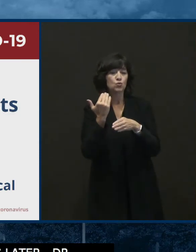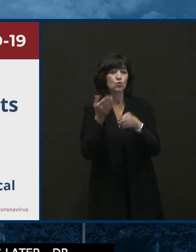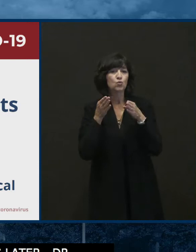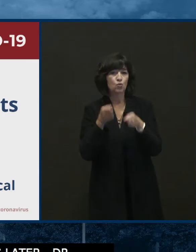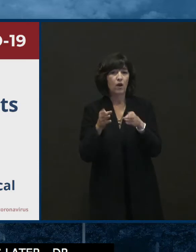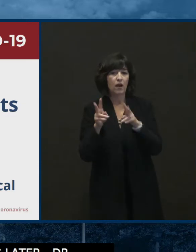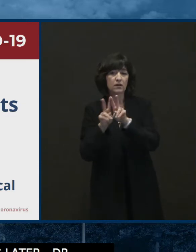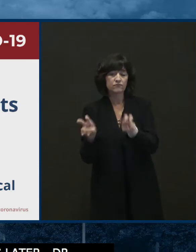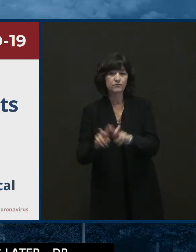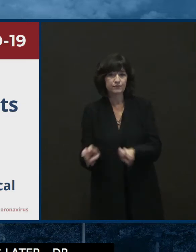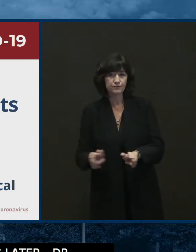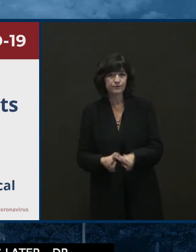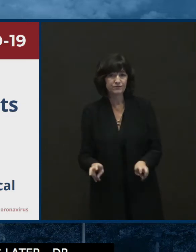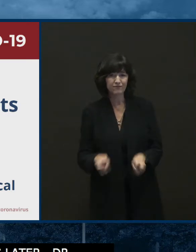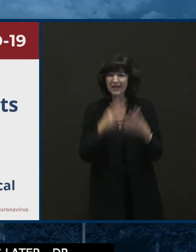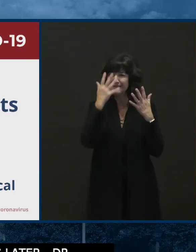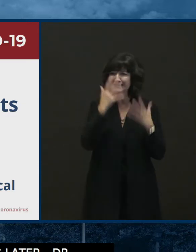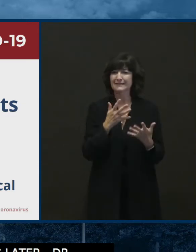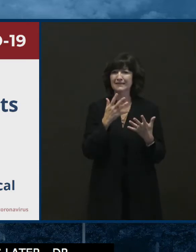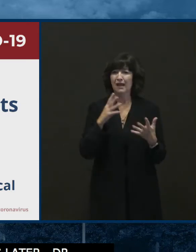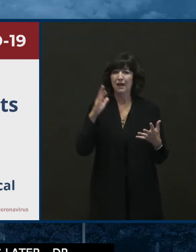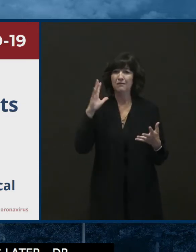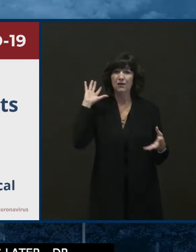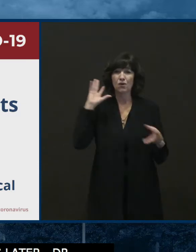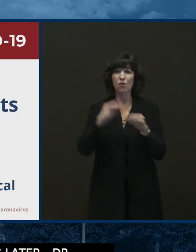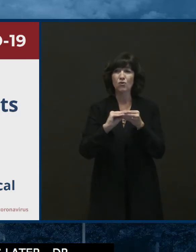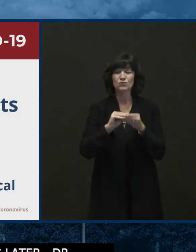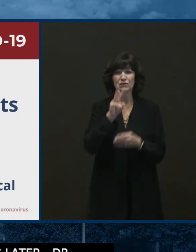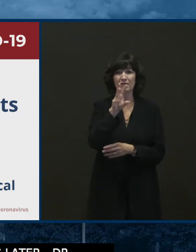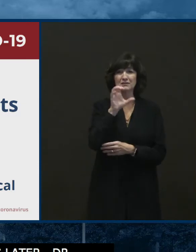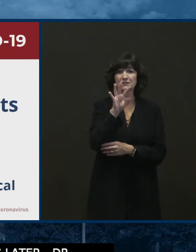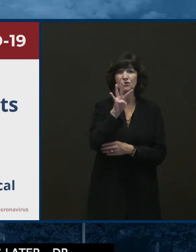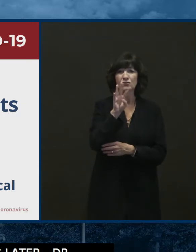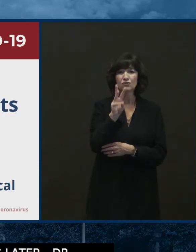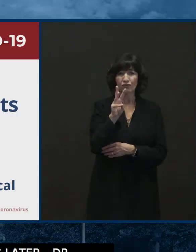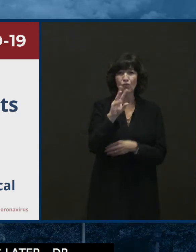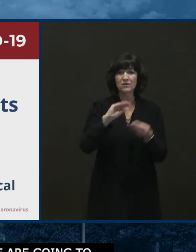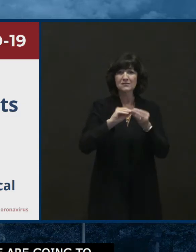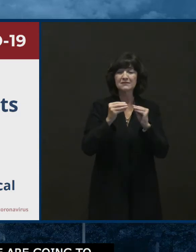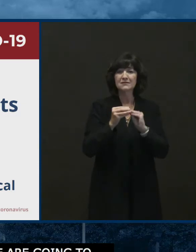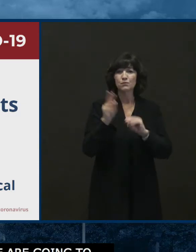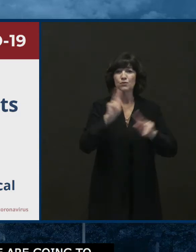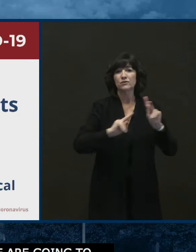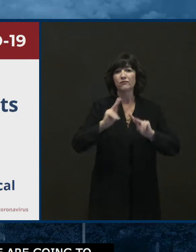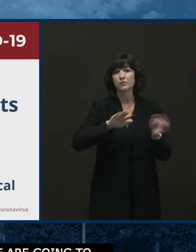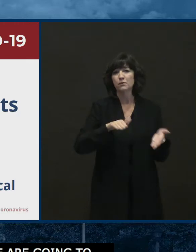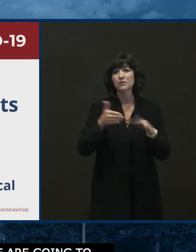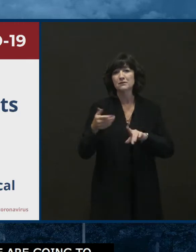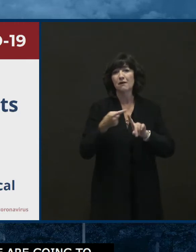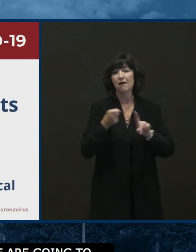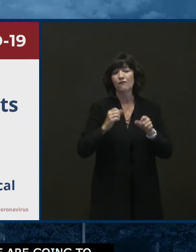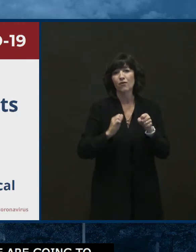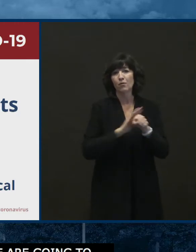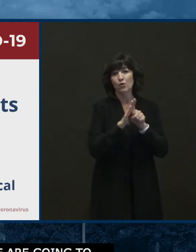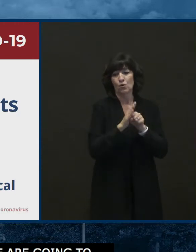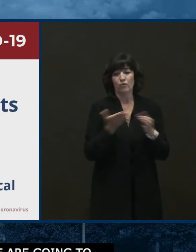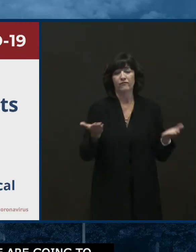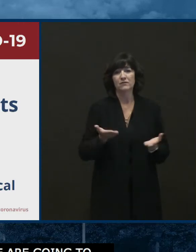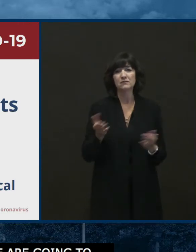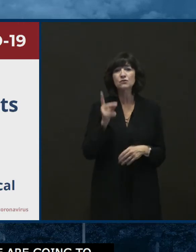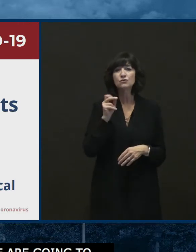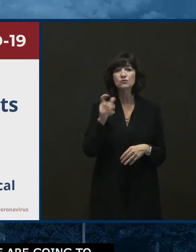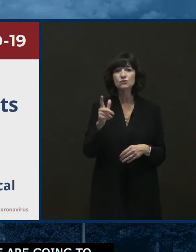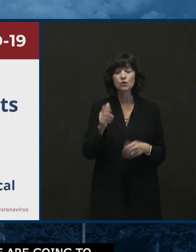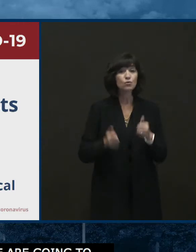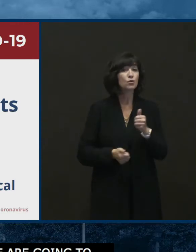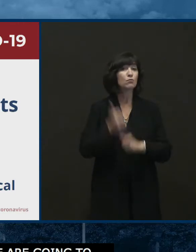646 total lives lost. Overwhelmingly has been the case in the very elderly,